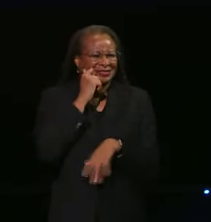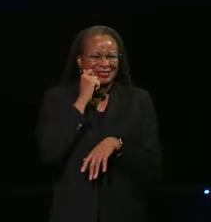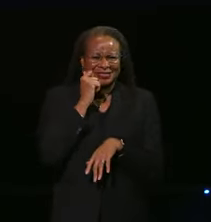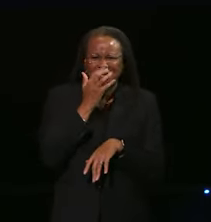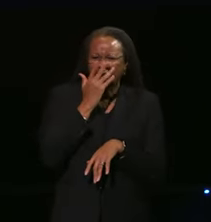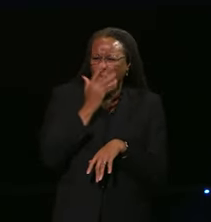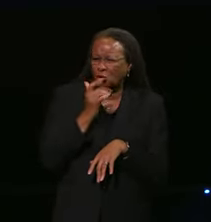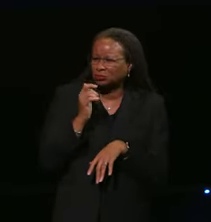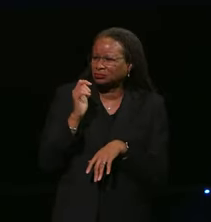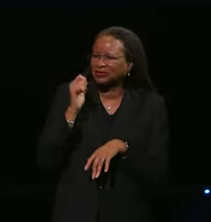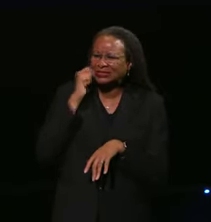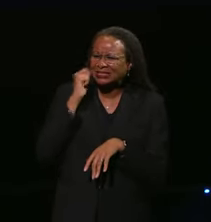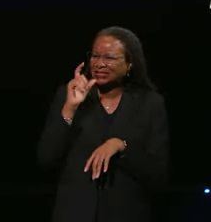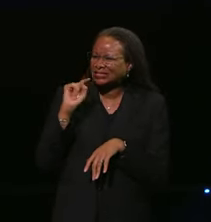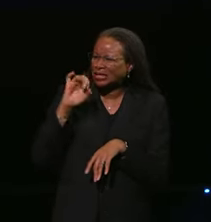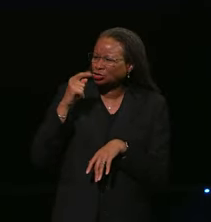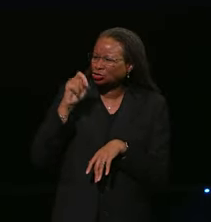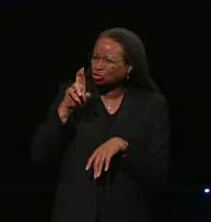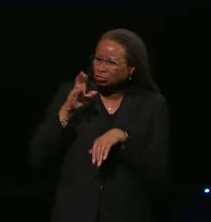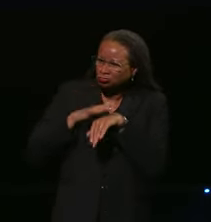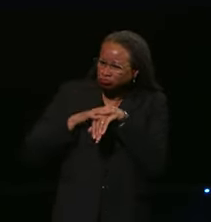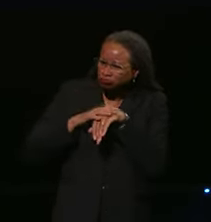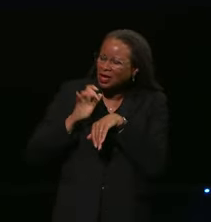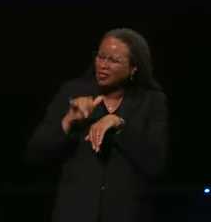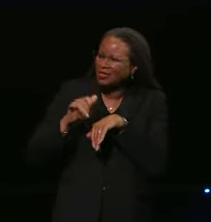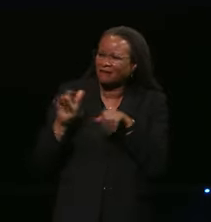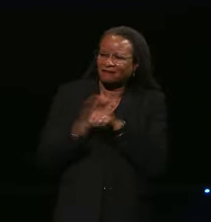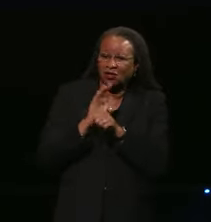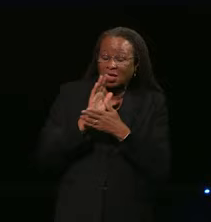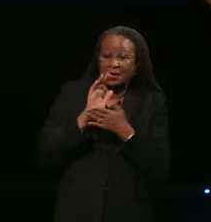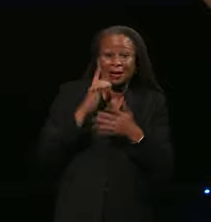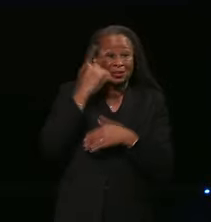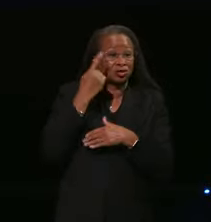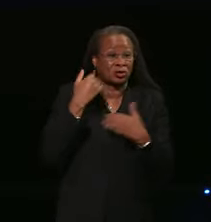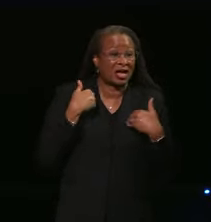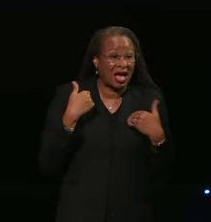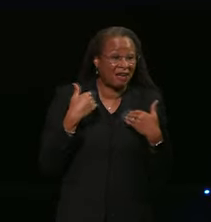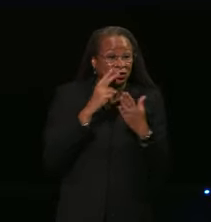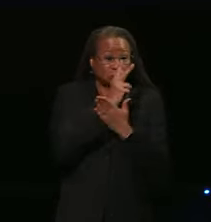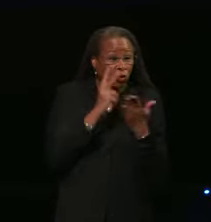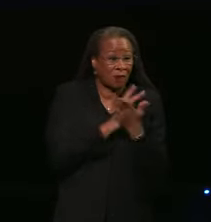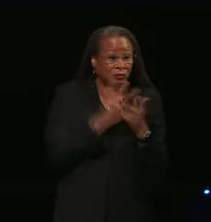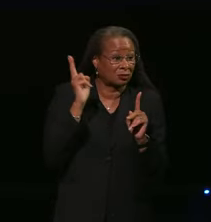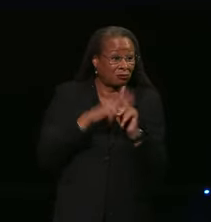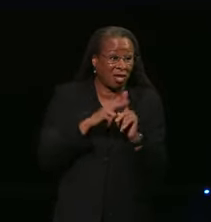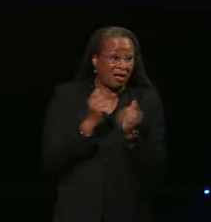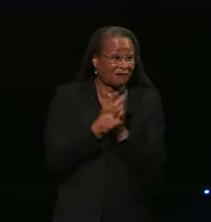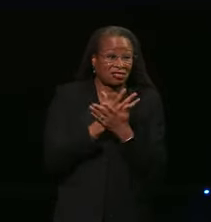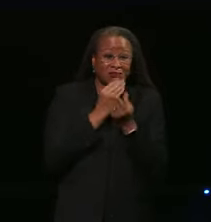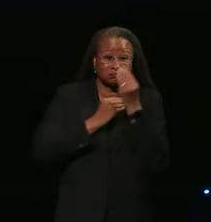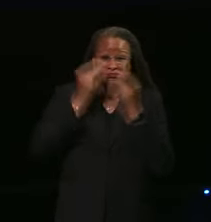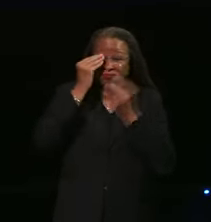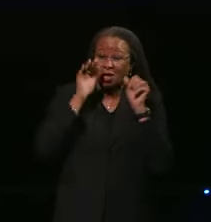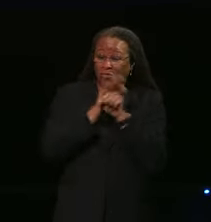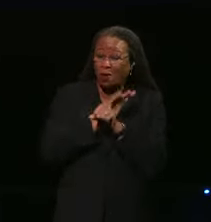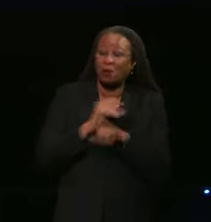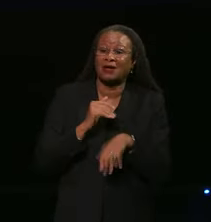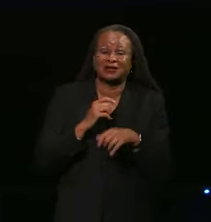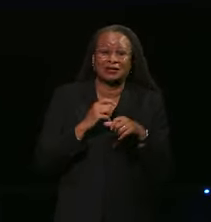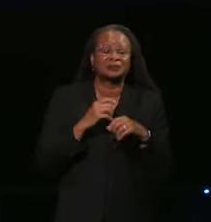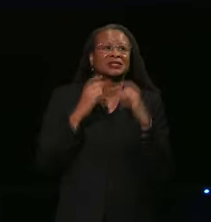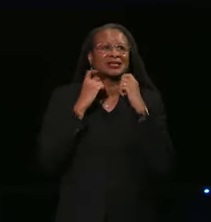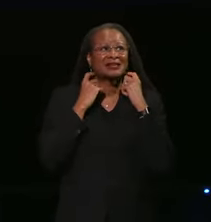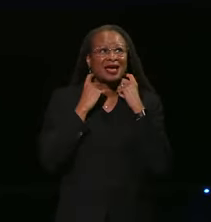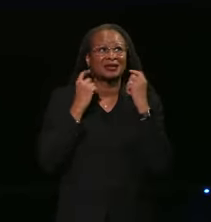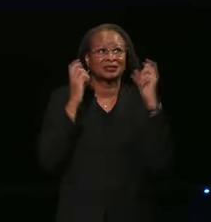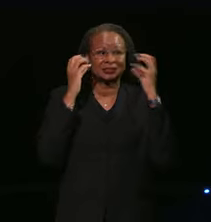skin texture and everything perfect for application, because we only had 2 hours to apply the whole makeup. It was a neck, two cheeks, a